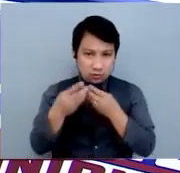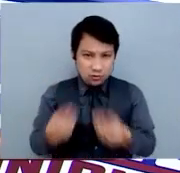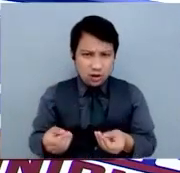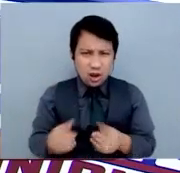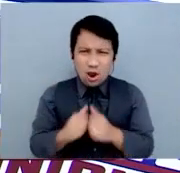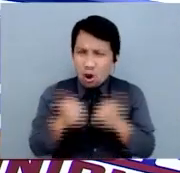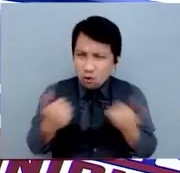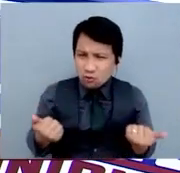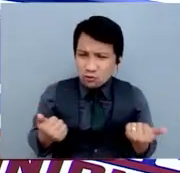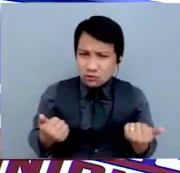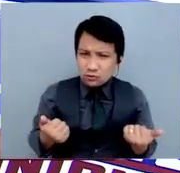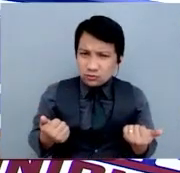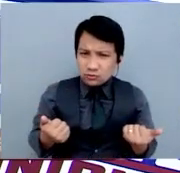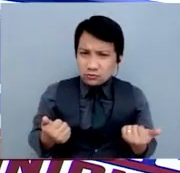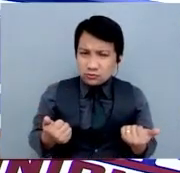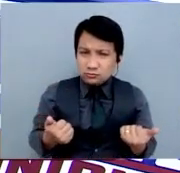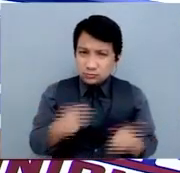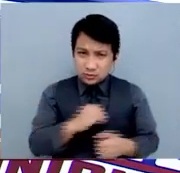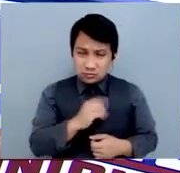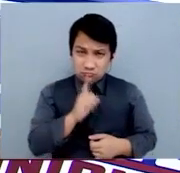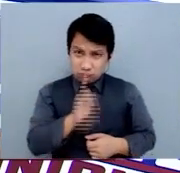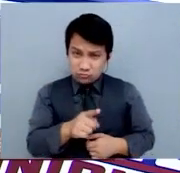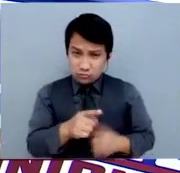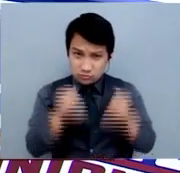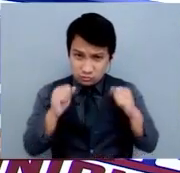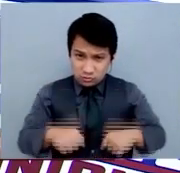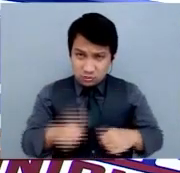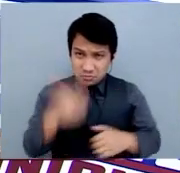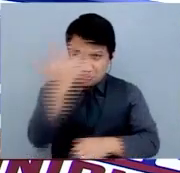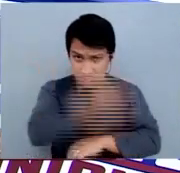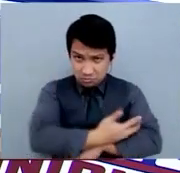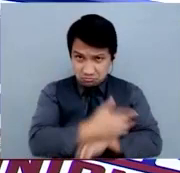how are we confident po talaga na within 5 days,